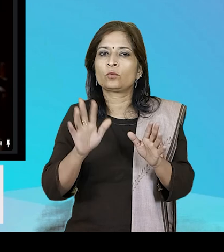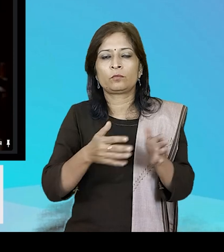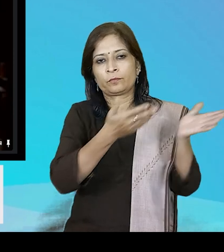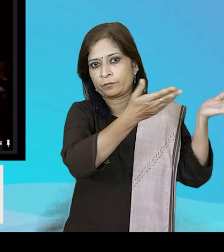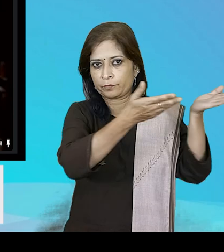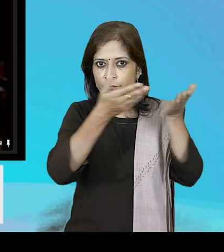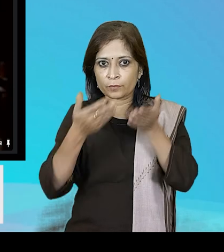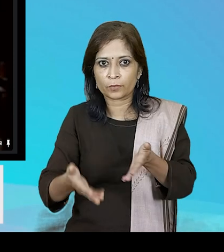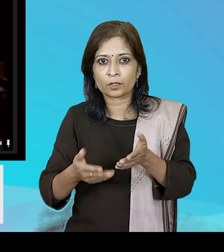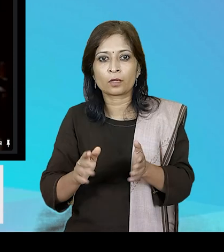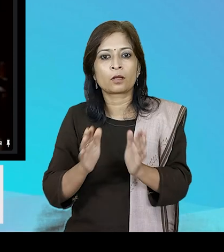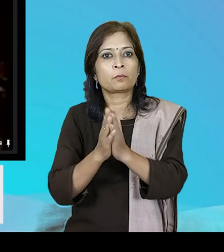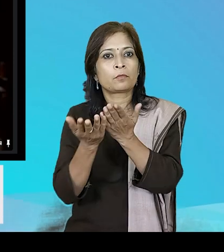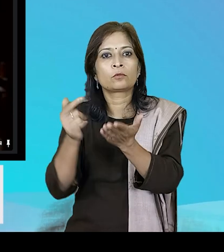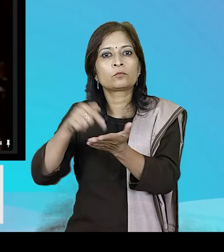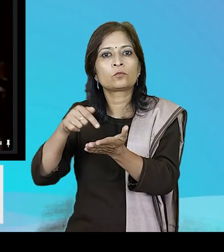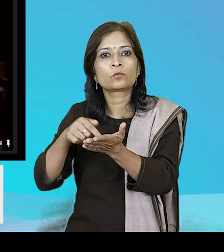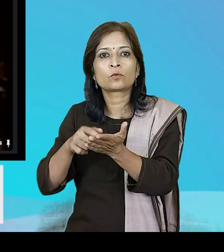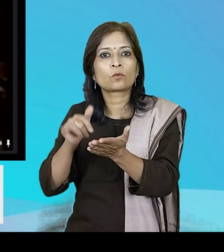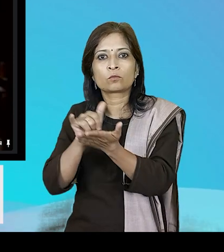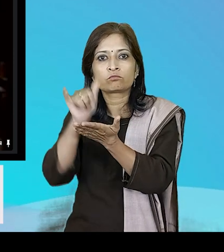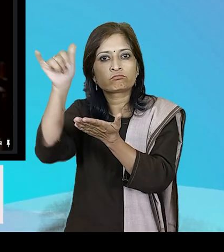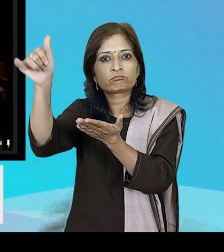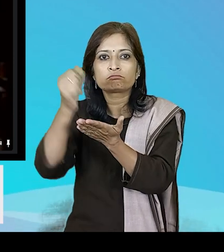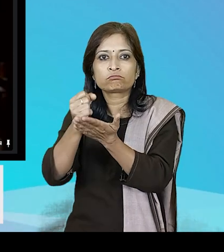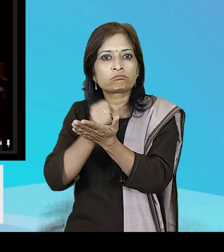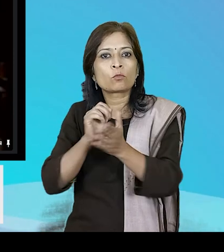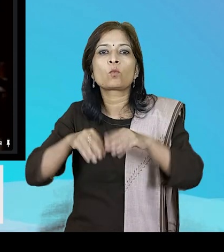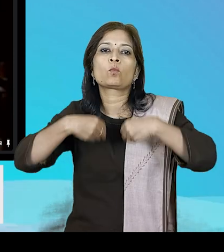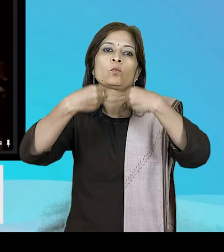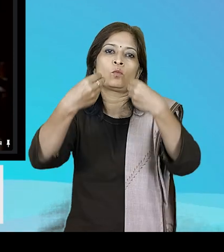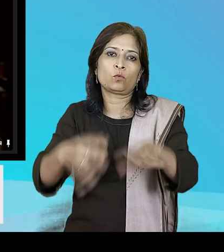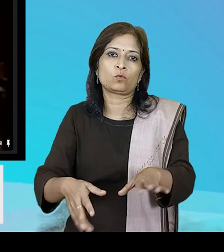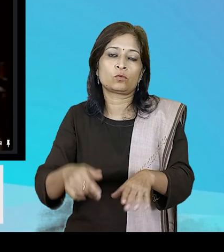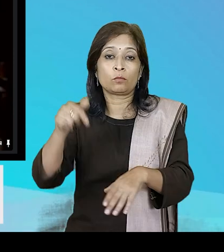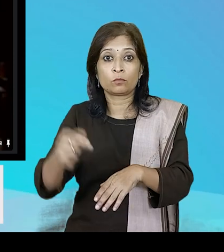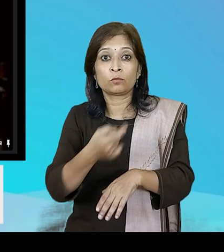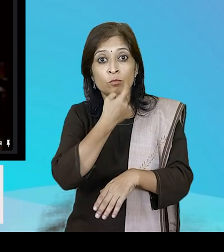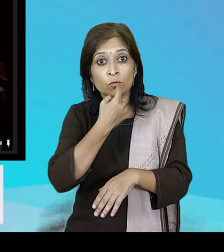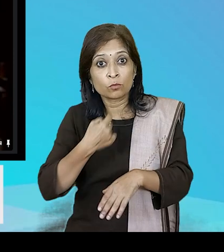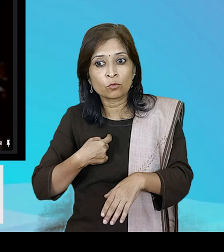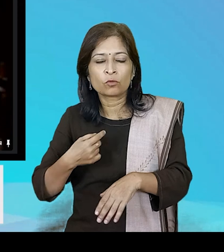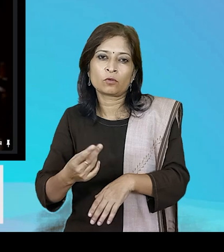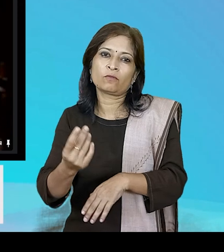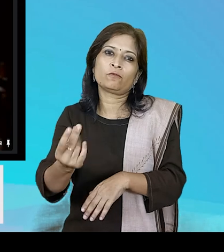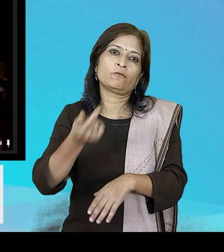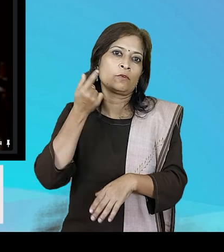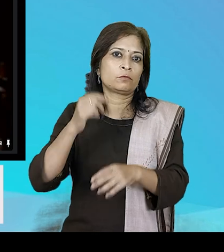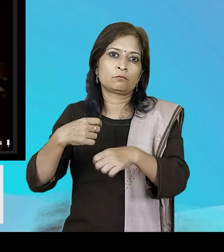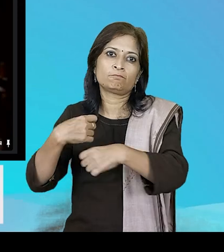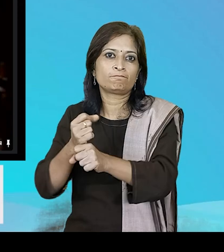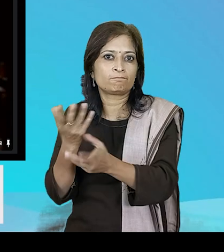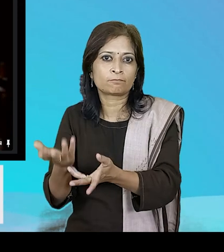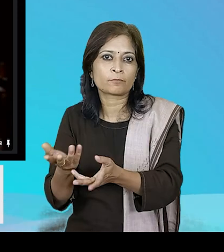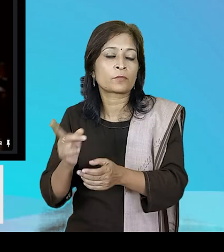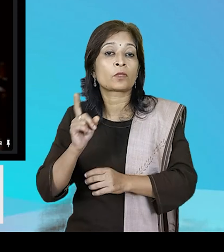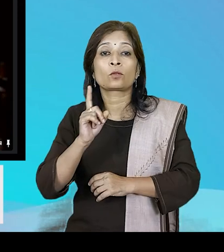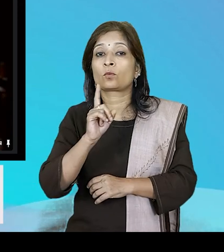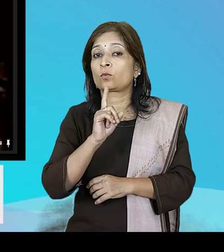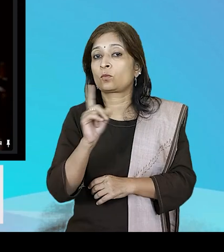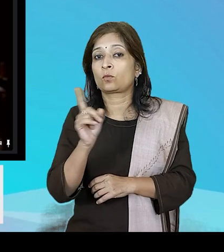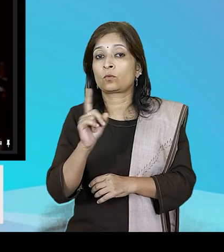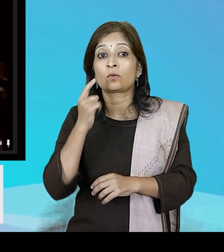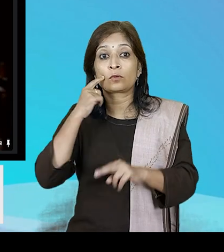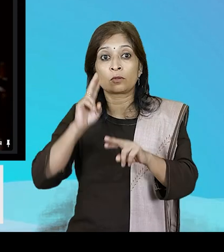India, they Mhm. lost their passport, and then they come to us saying that we would like to avail your tatkal facility, but